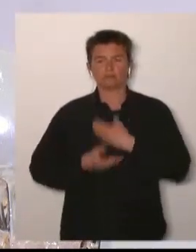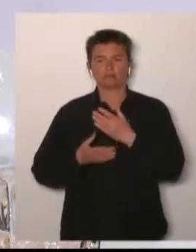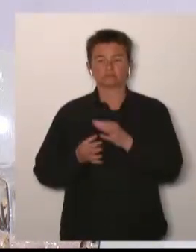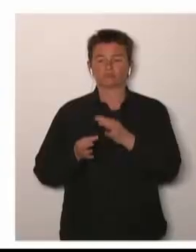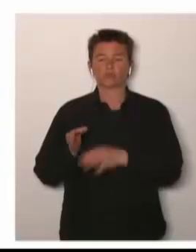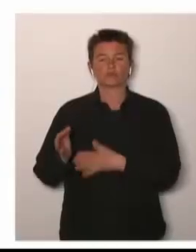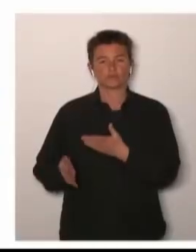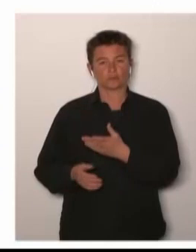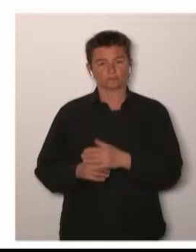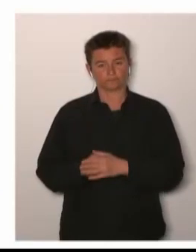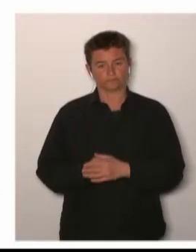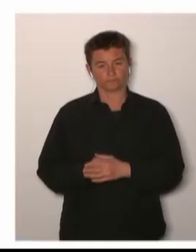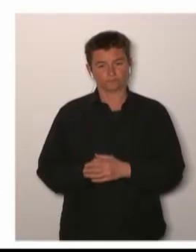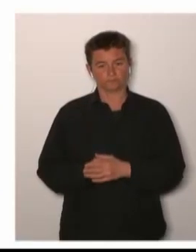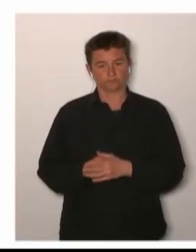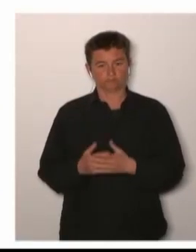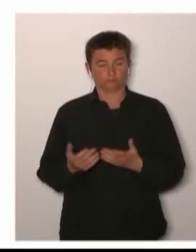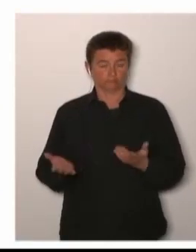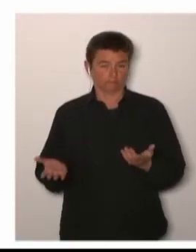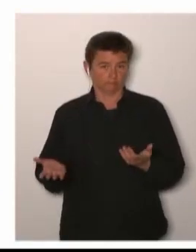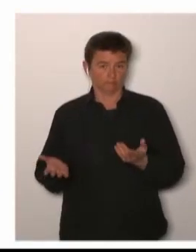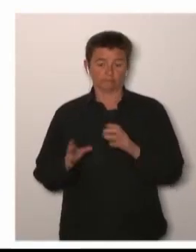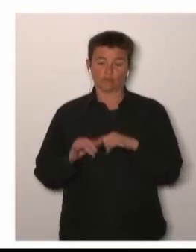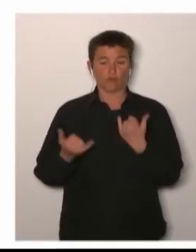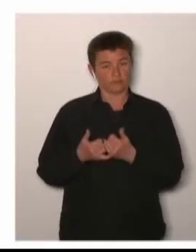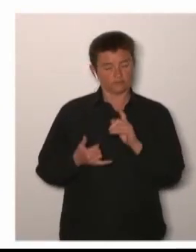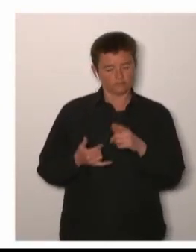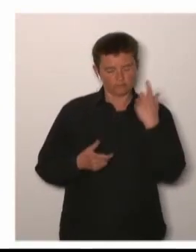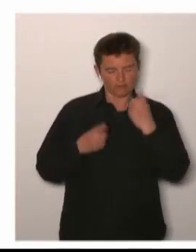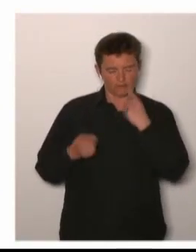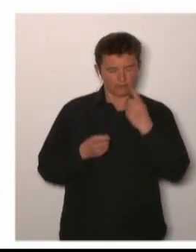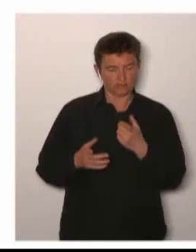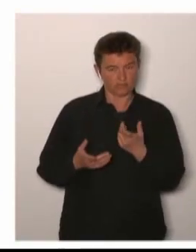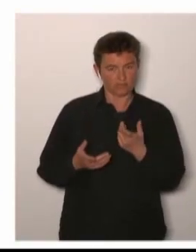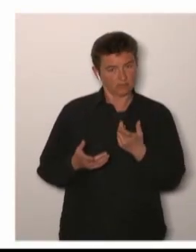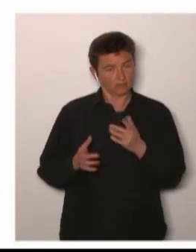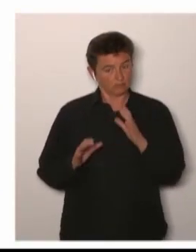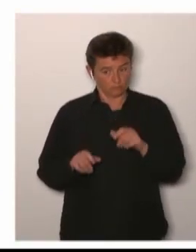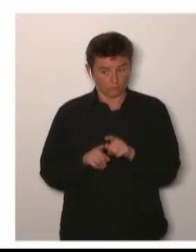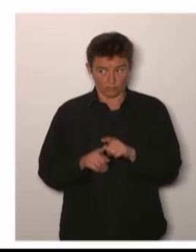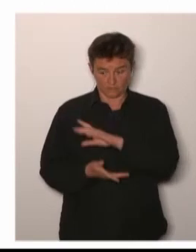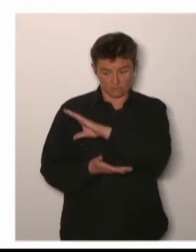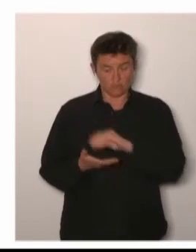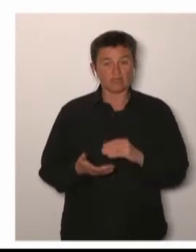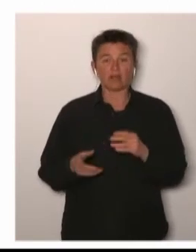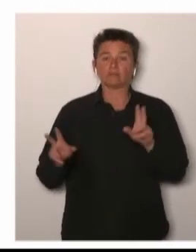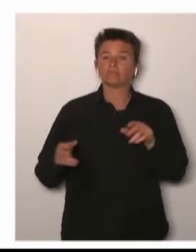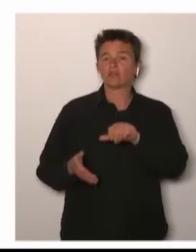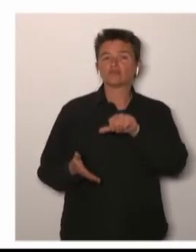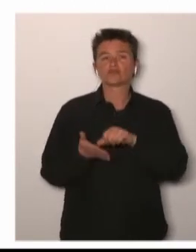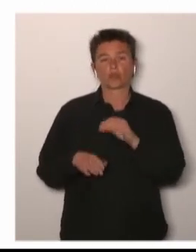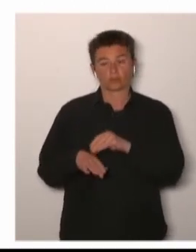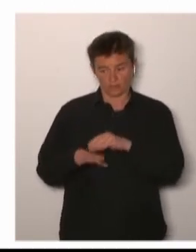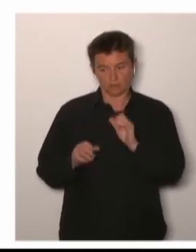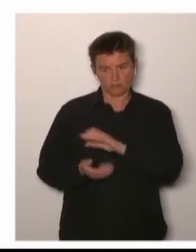the Commission should explore possibilities of having this sort of advisory center to actually advisory service to